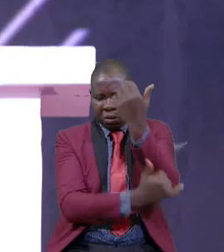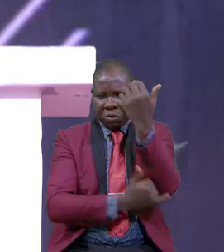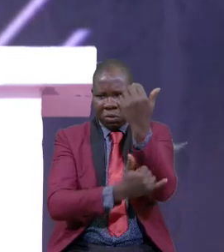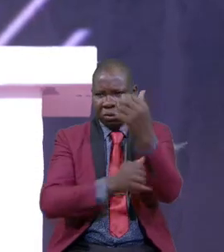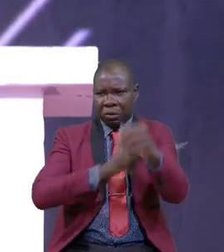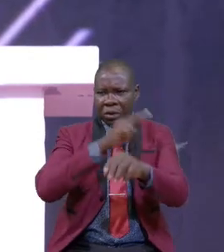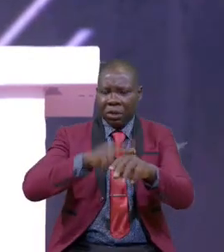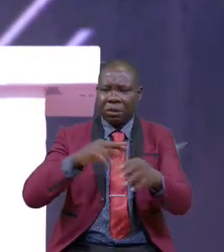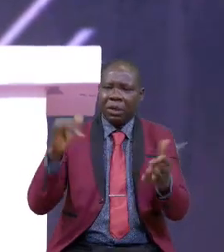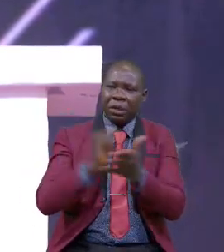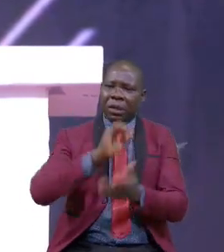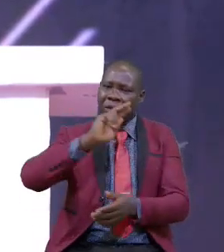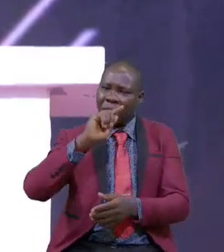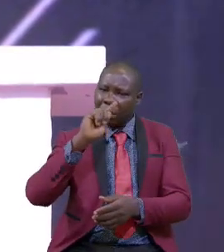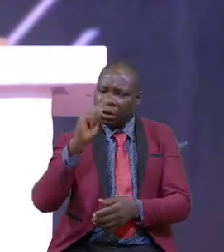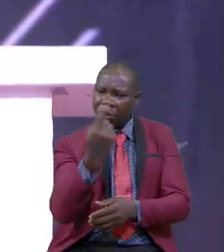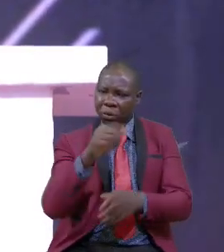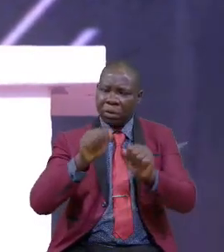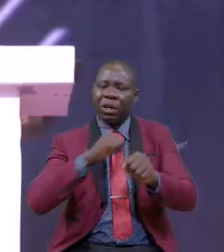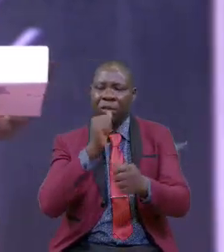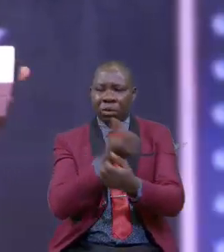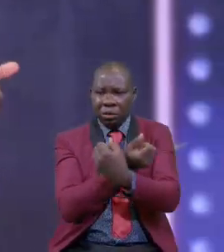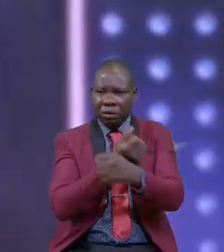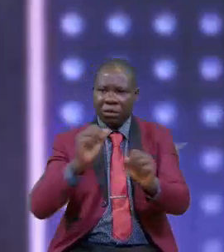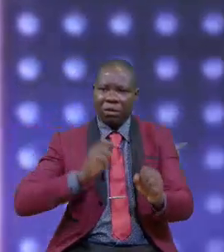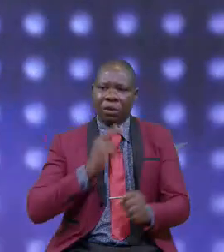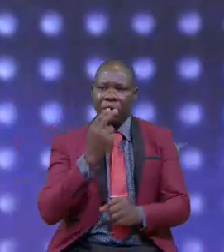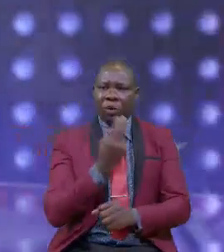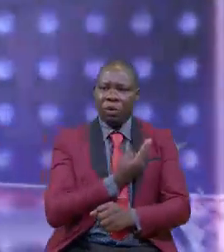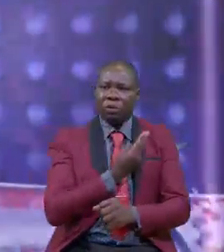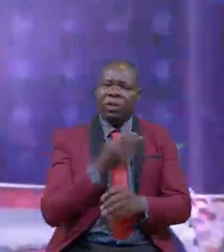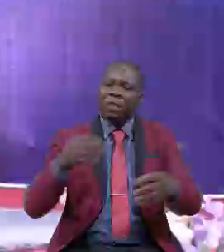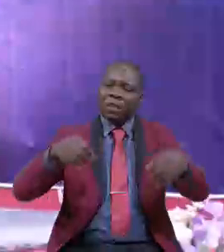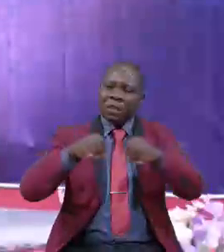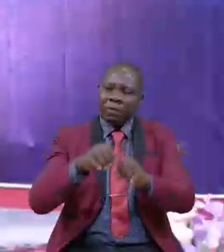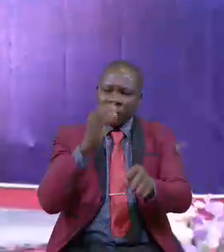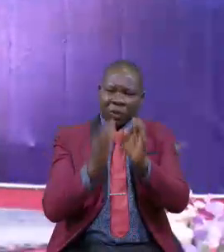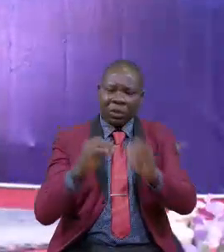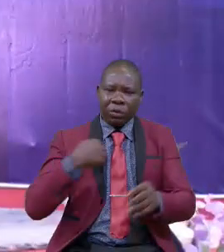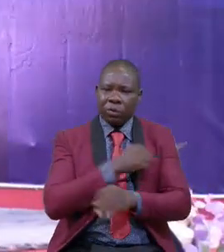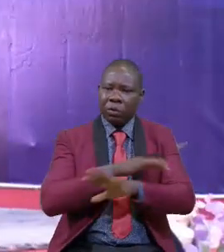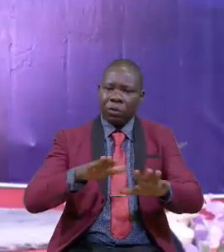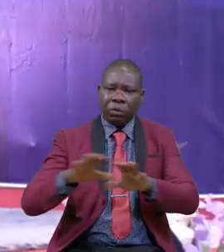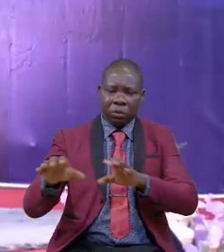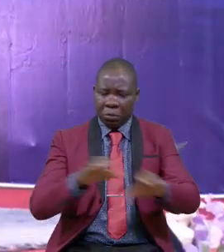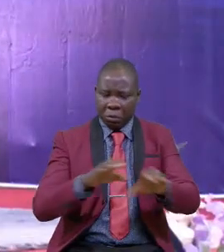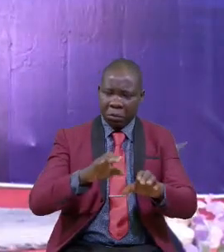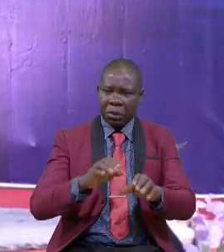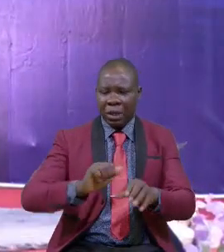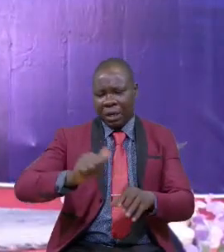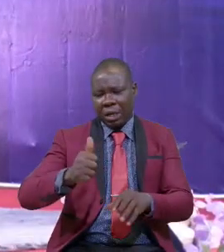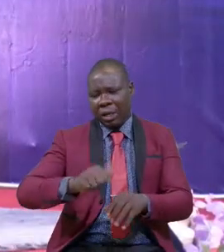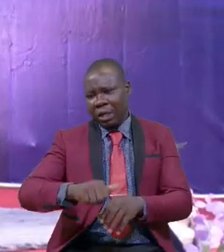Why? Because even if we don't commit any offense, any crime, any